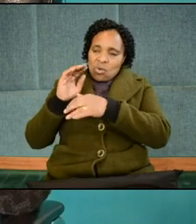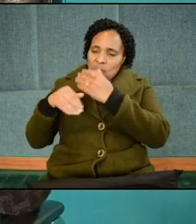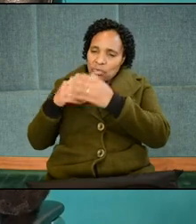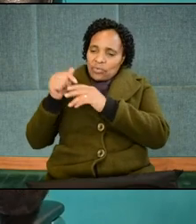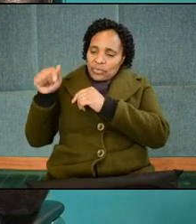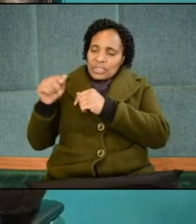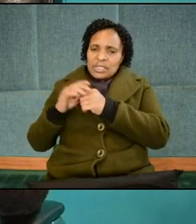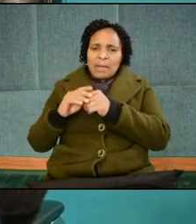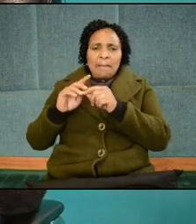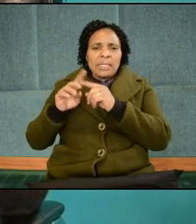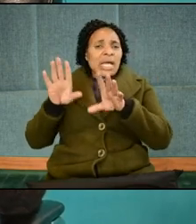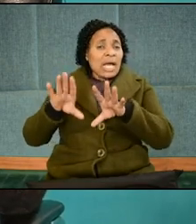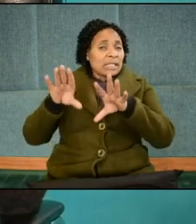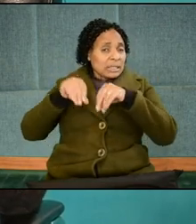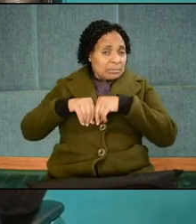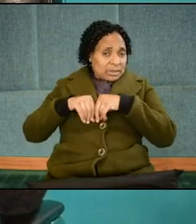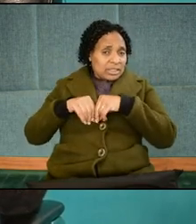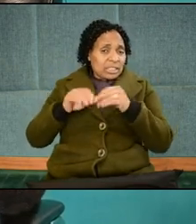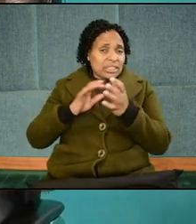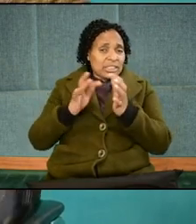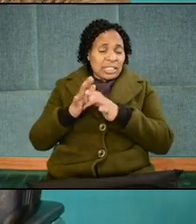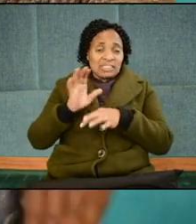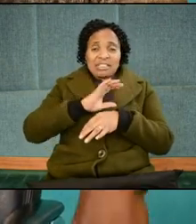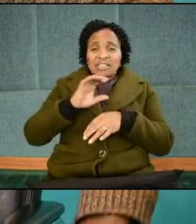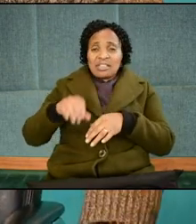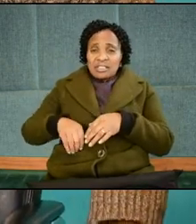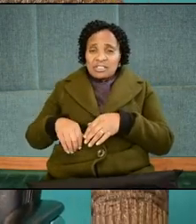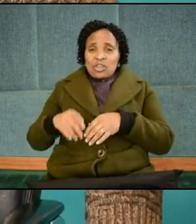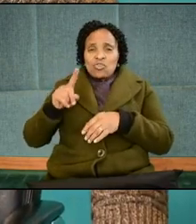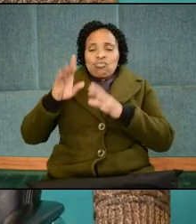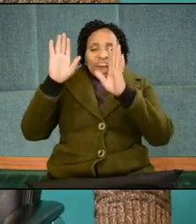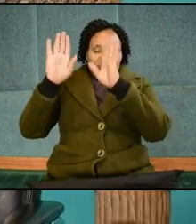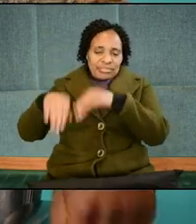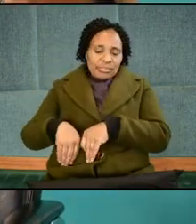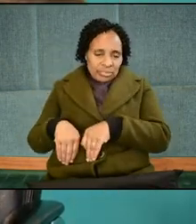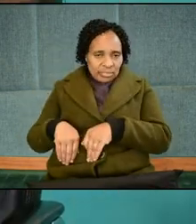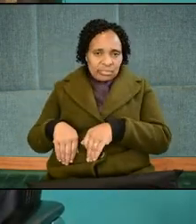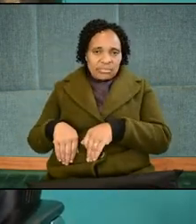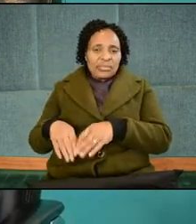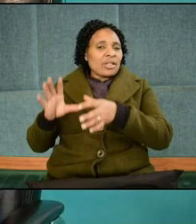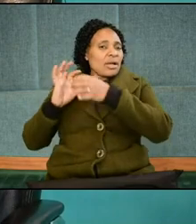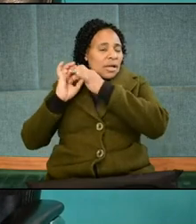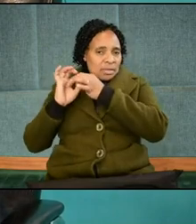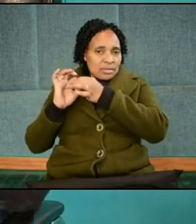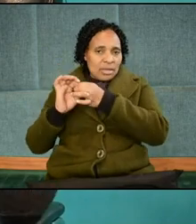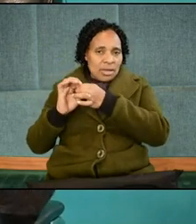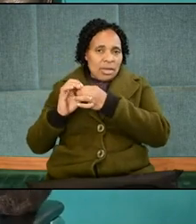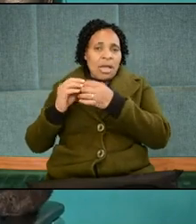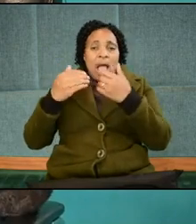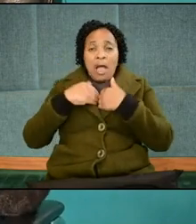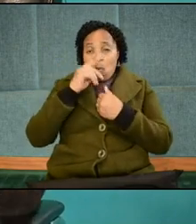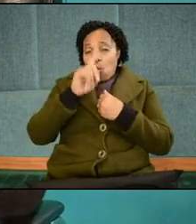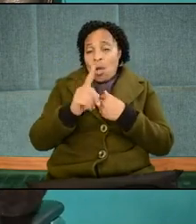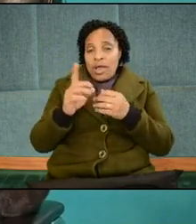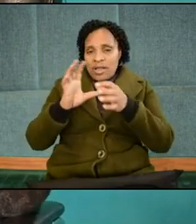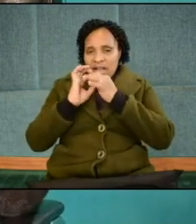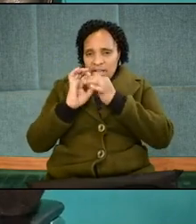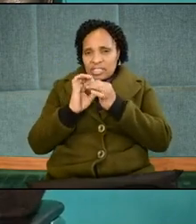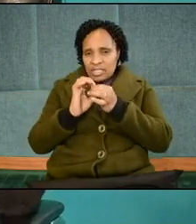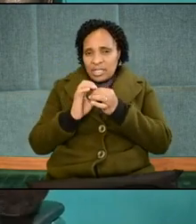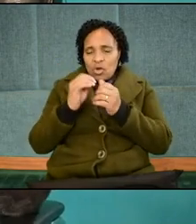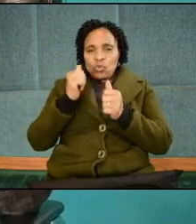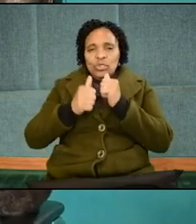But by accepting Jesus Christ, you forsake your cultures. Right. You have all one culture now. That mm-hmm. is a